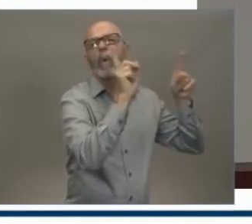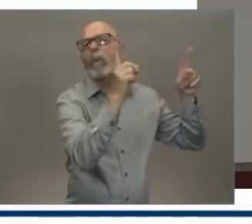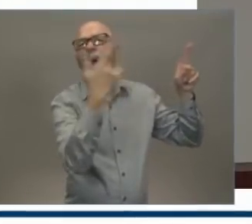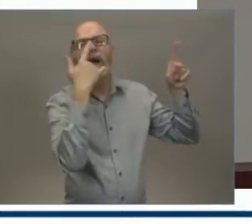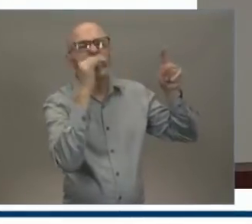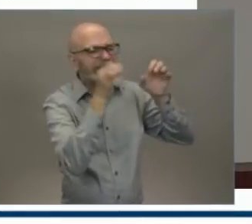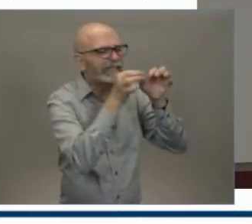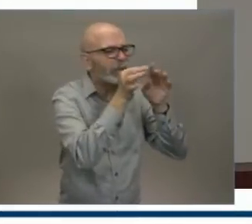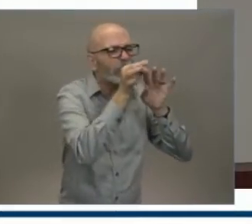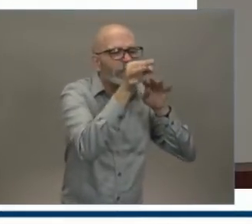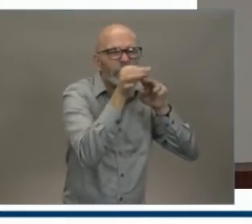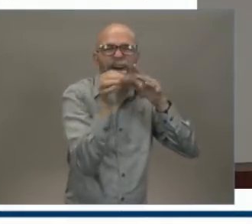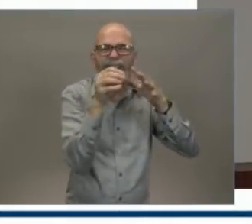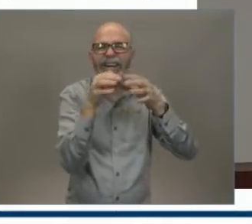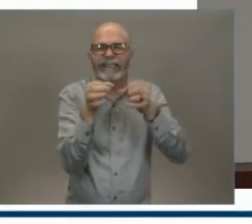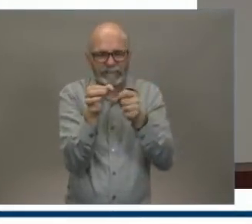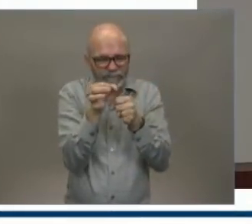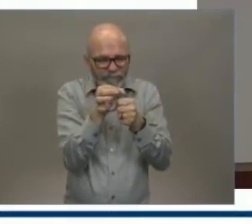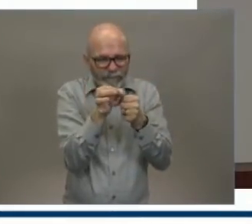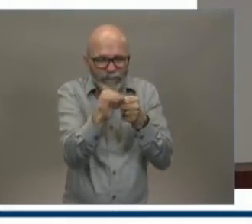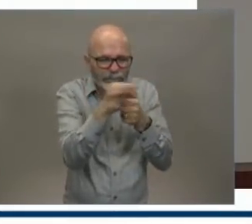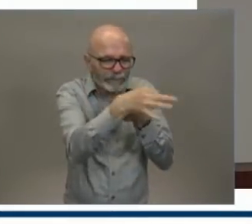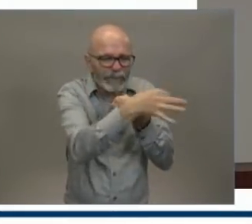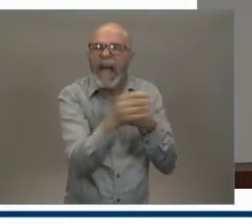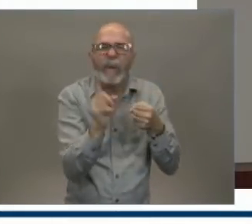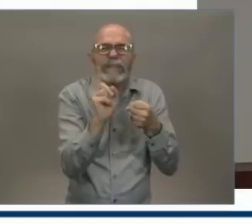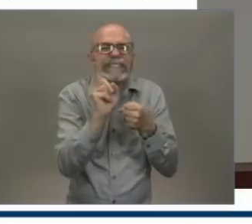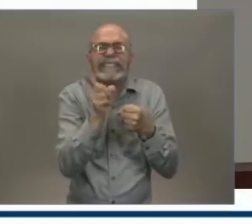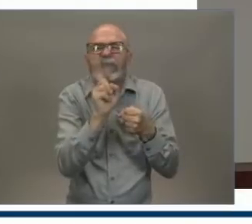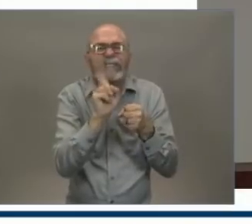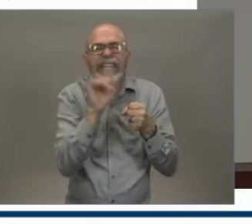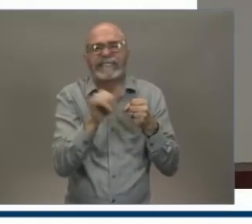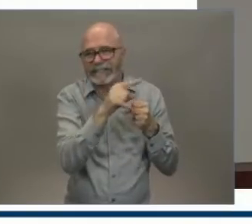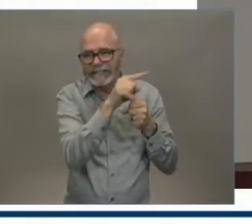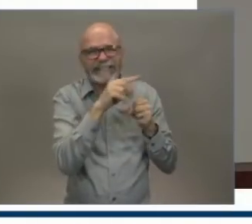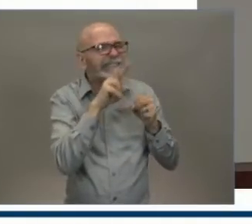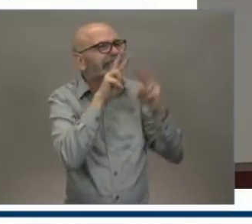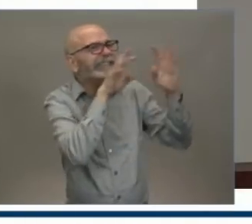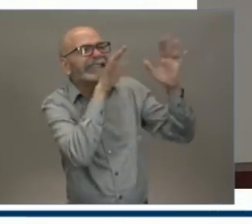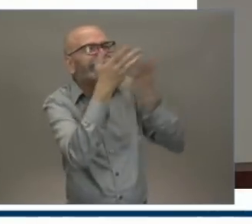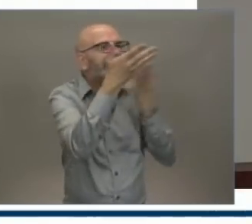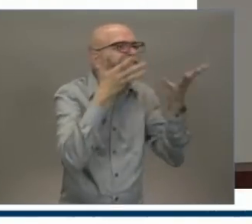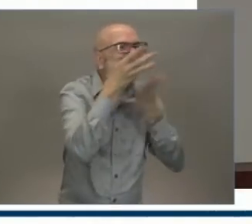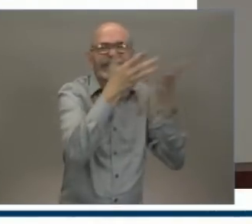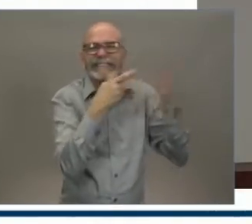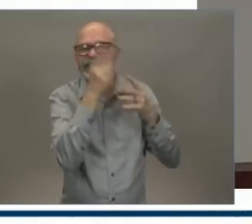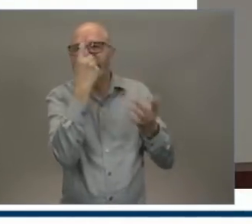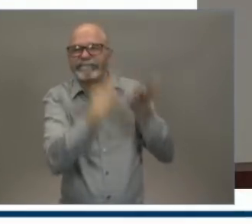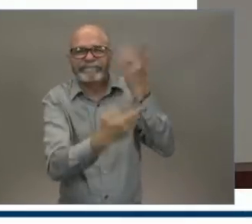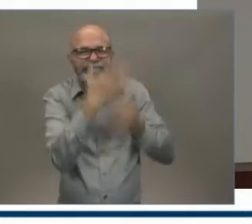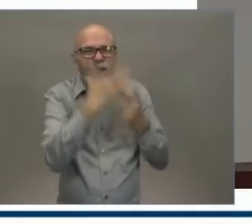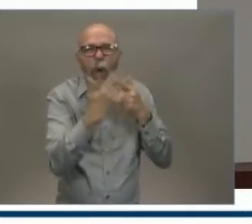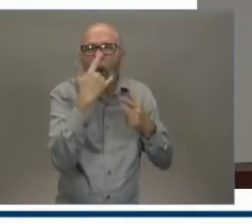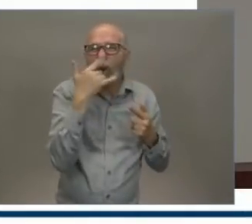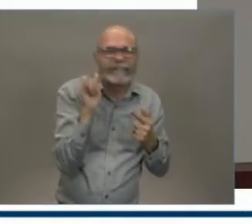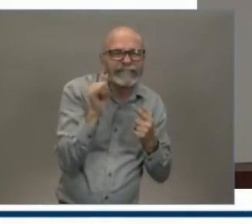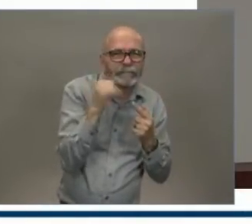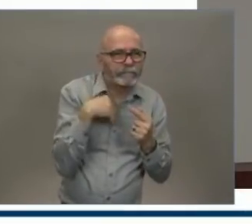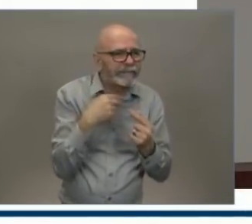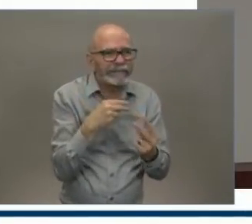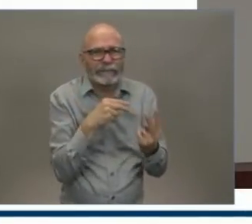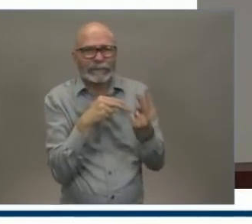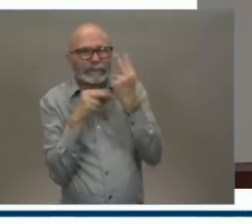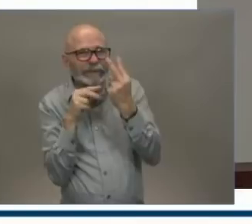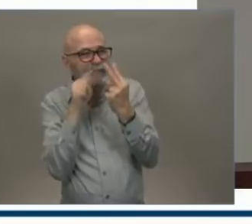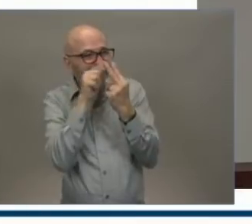we are working closely with the lab to investigate further both of those cases and whether anything more